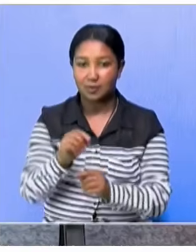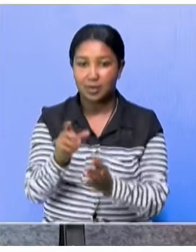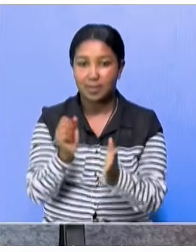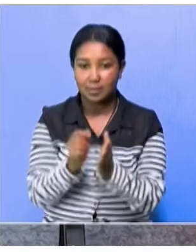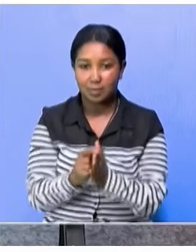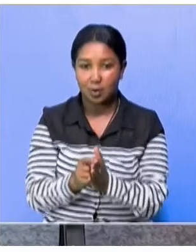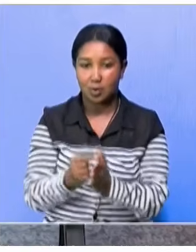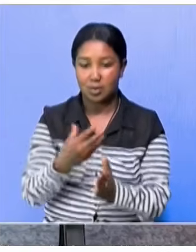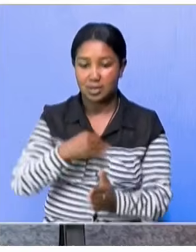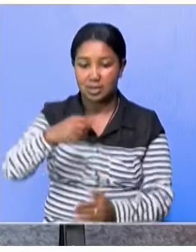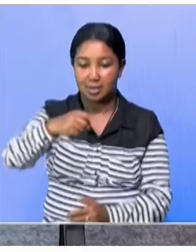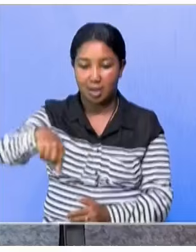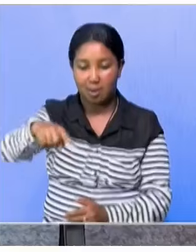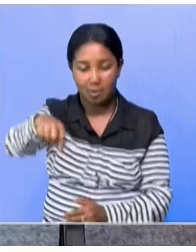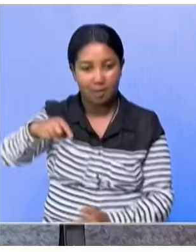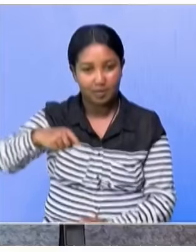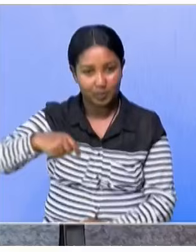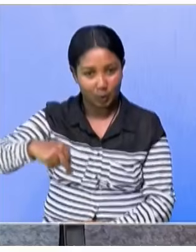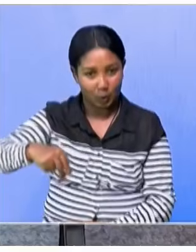crossing,